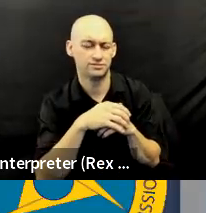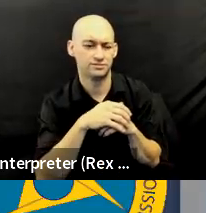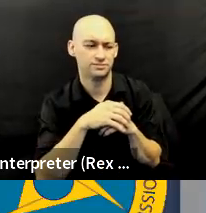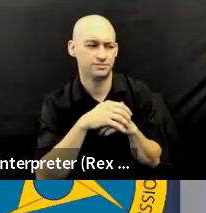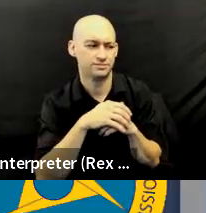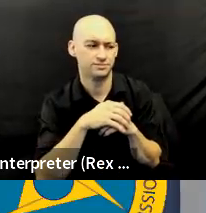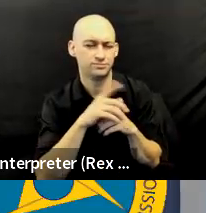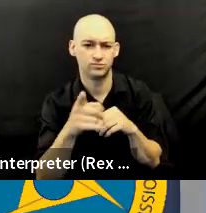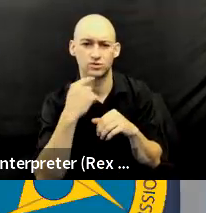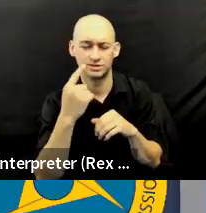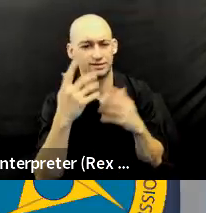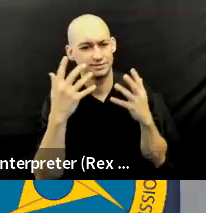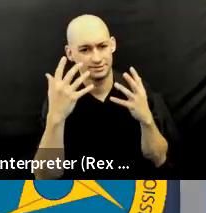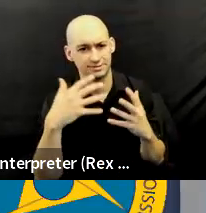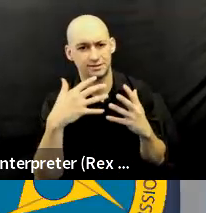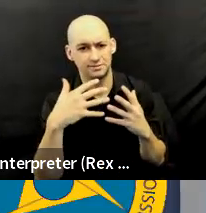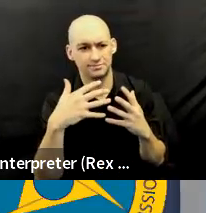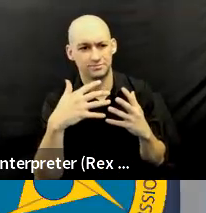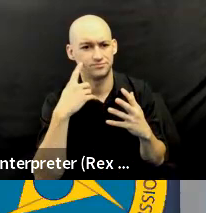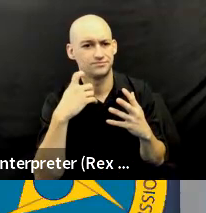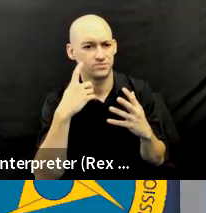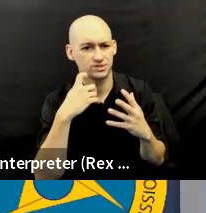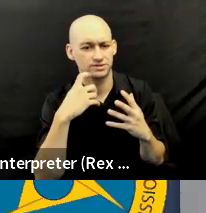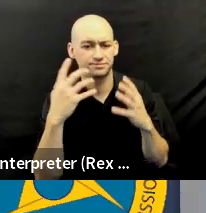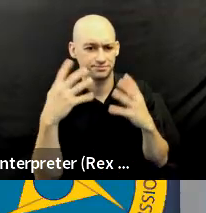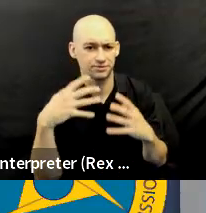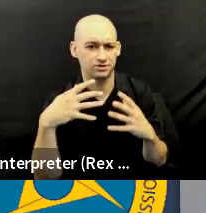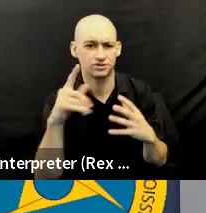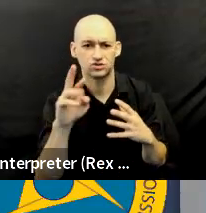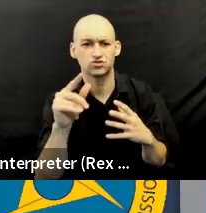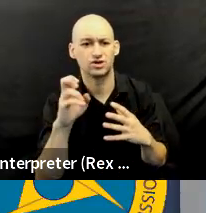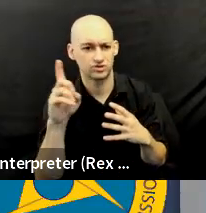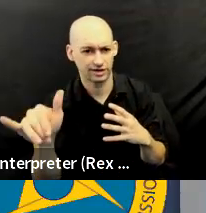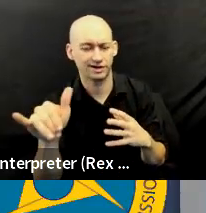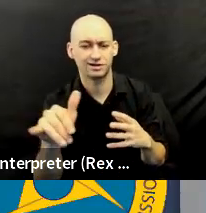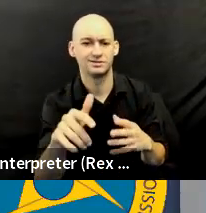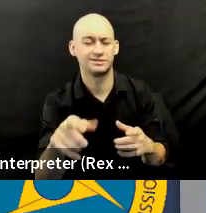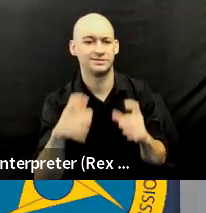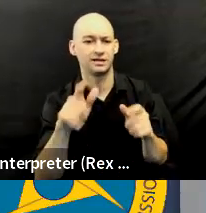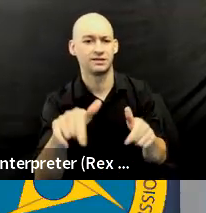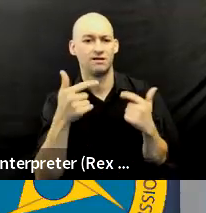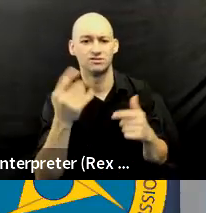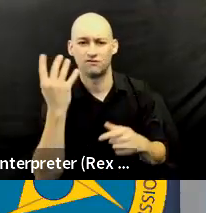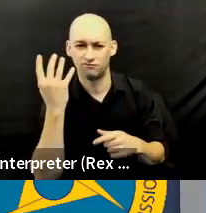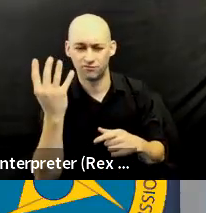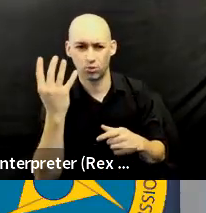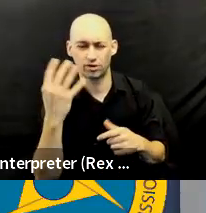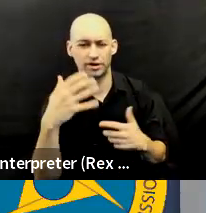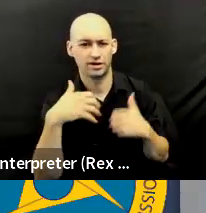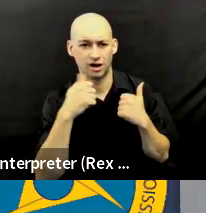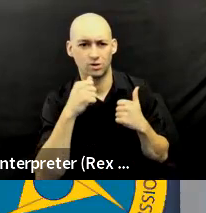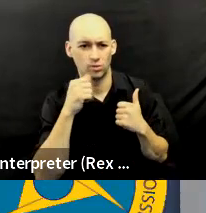You mentioned the tragedy, the most recent tragedy that took the lives of 4 young